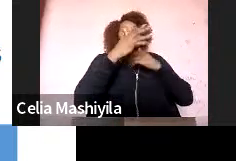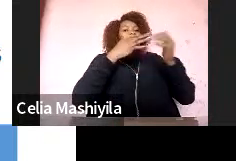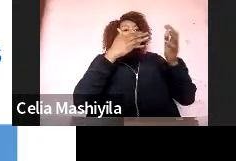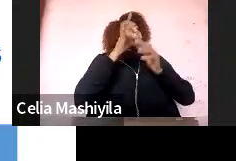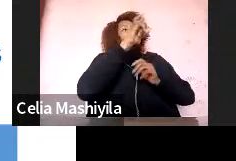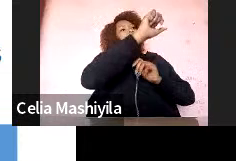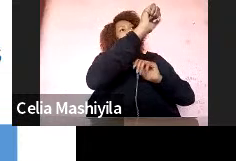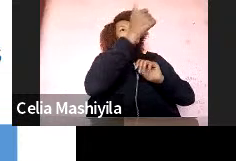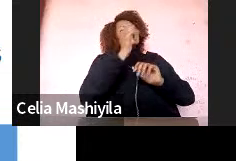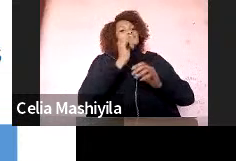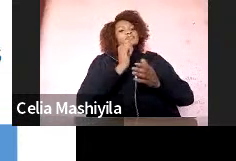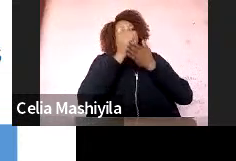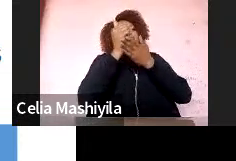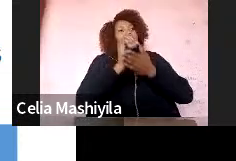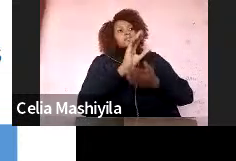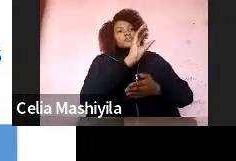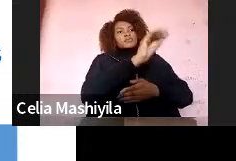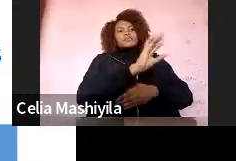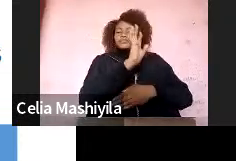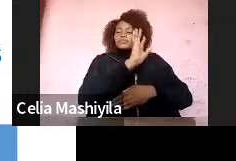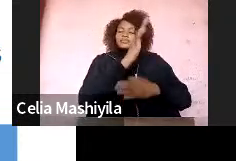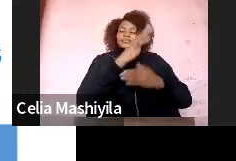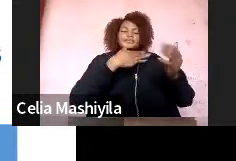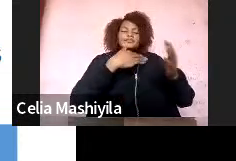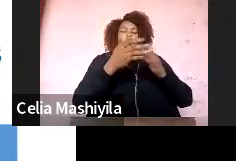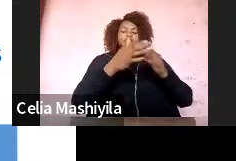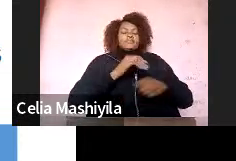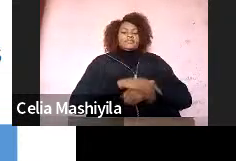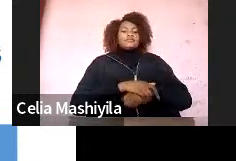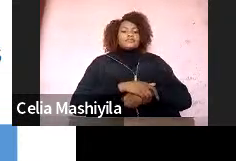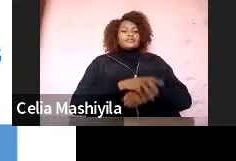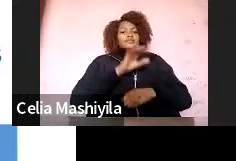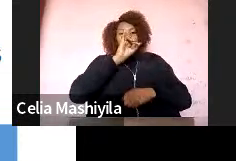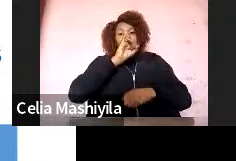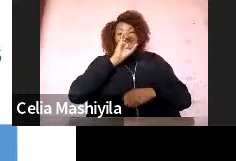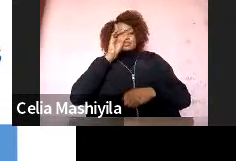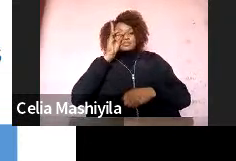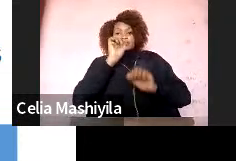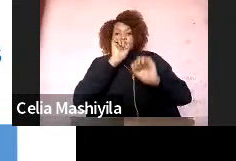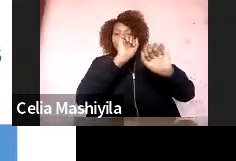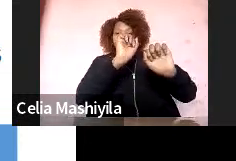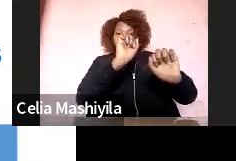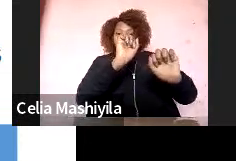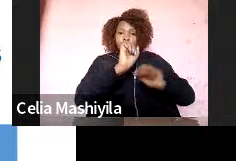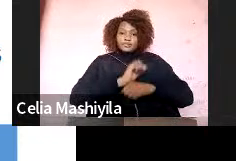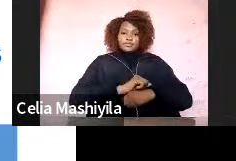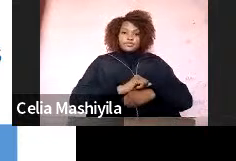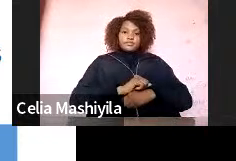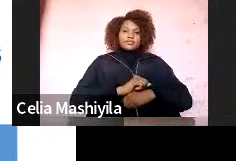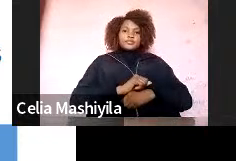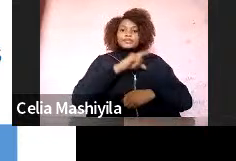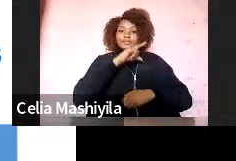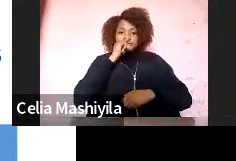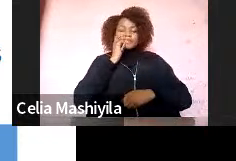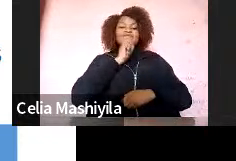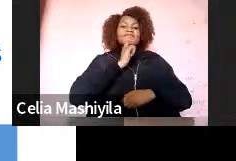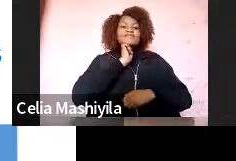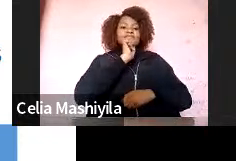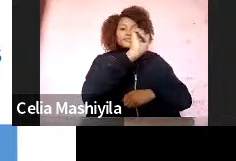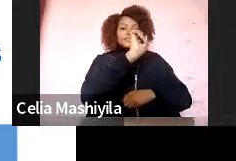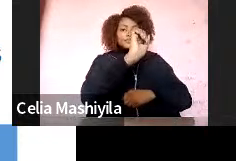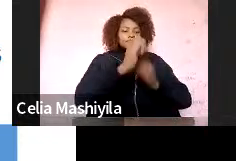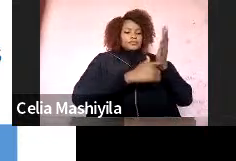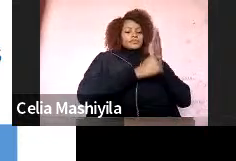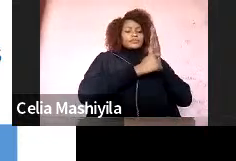information. Your ID, your password, your username, your tax reference number